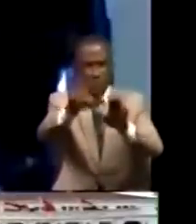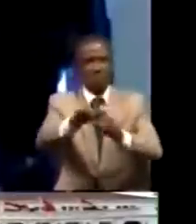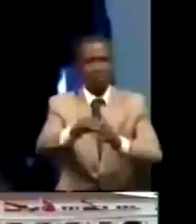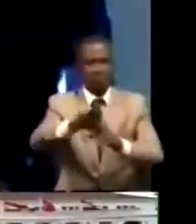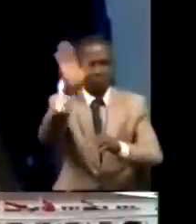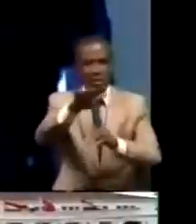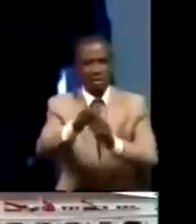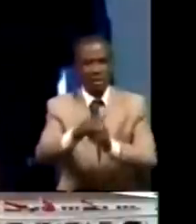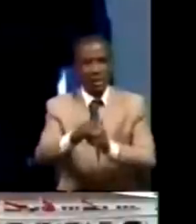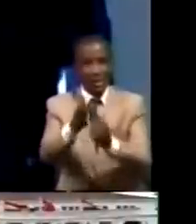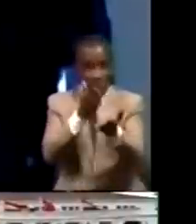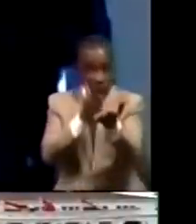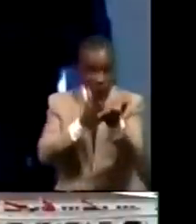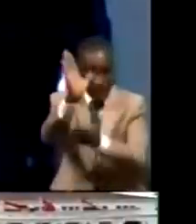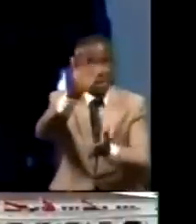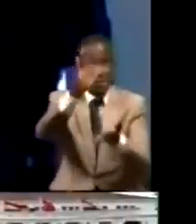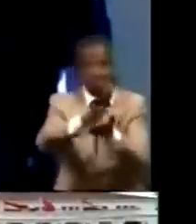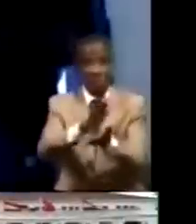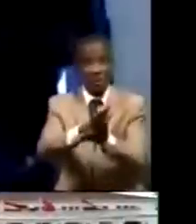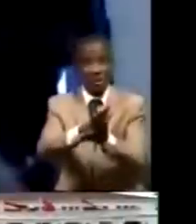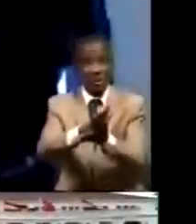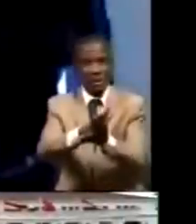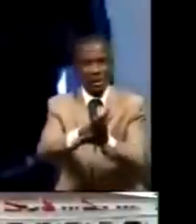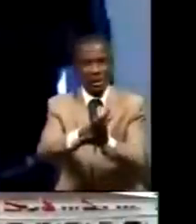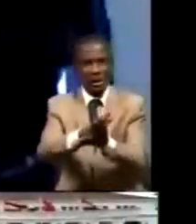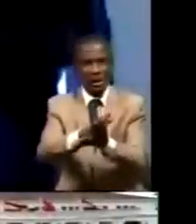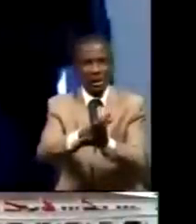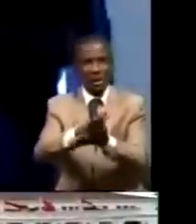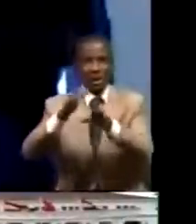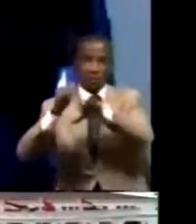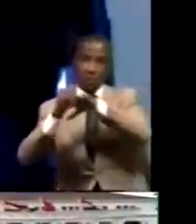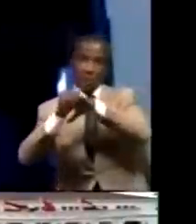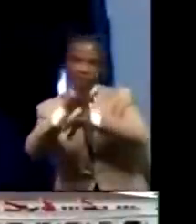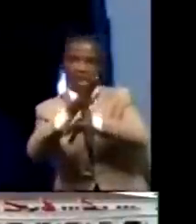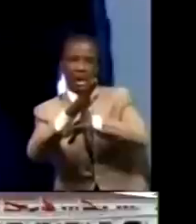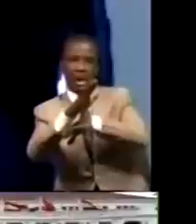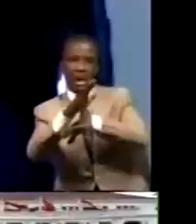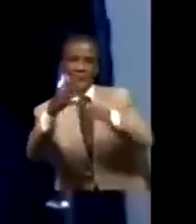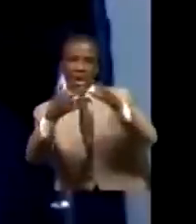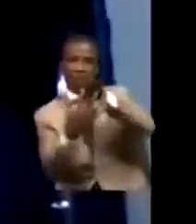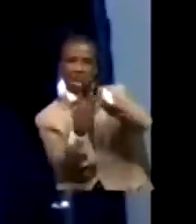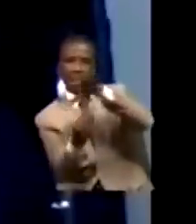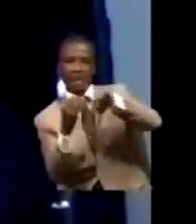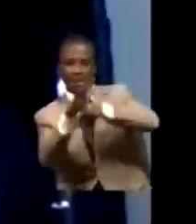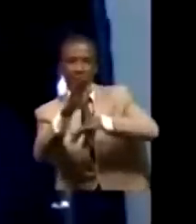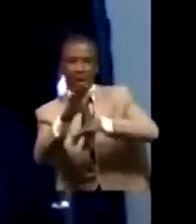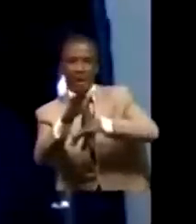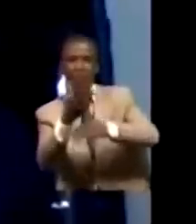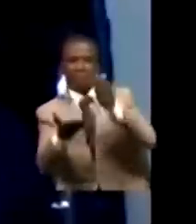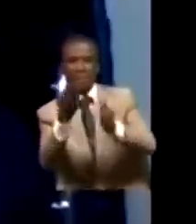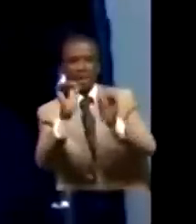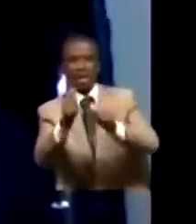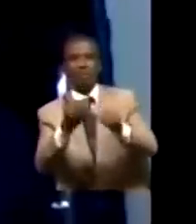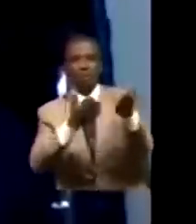of correct summary sheets, you can fax something to the strong room, but it may not be correct.